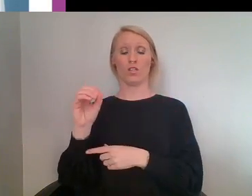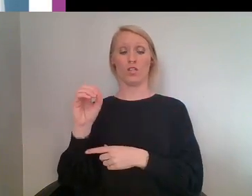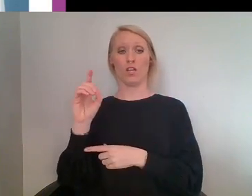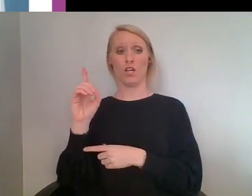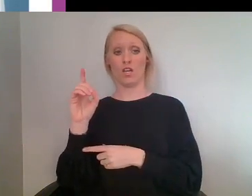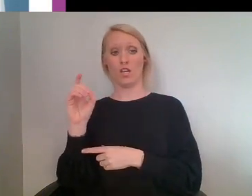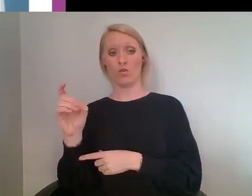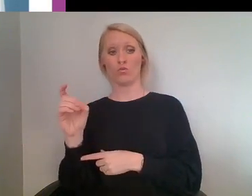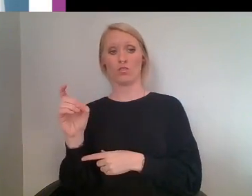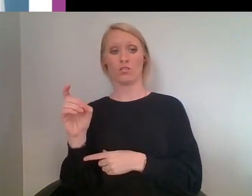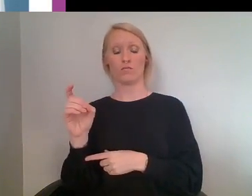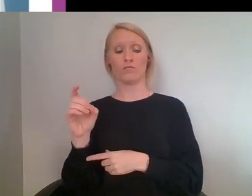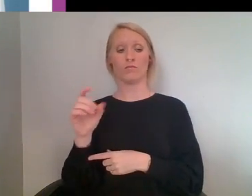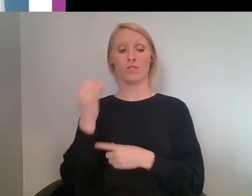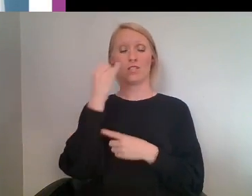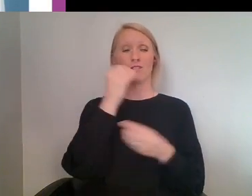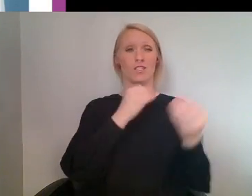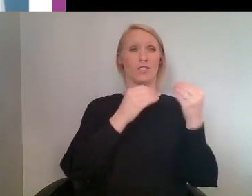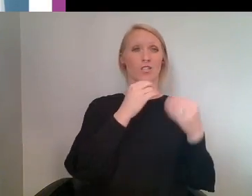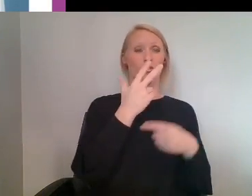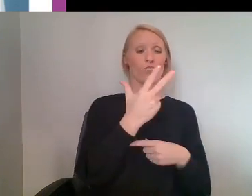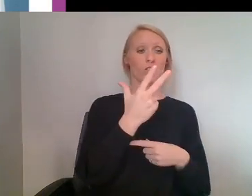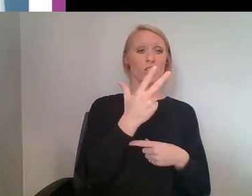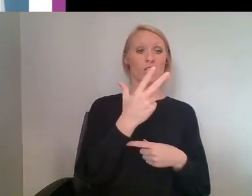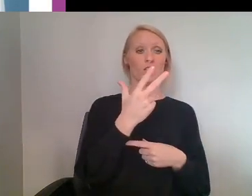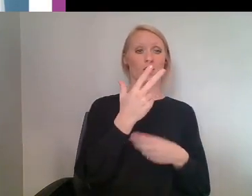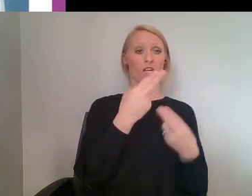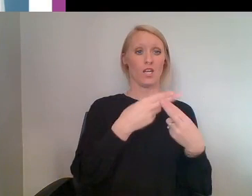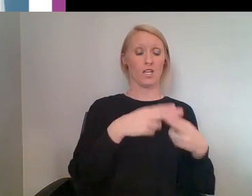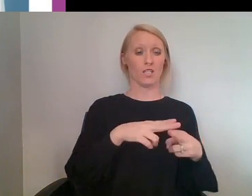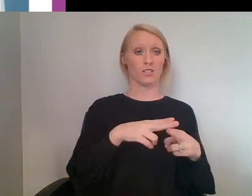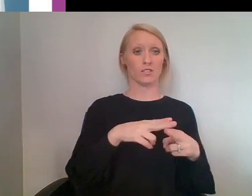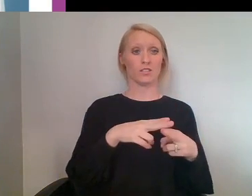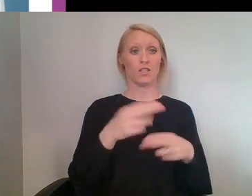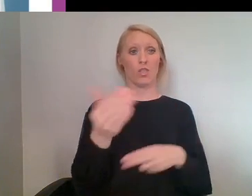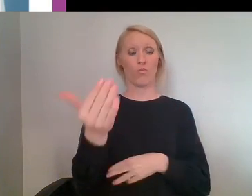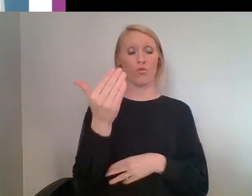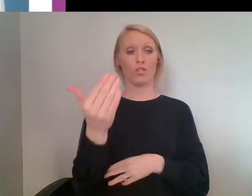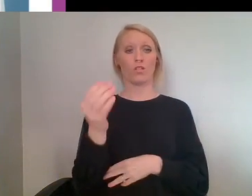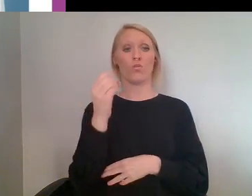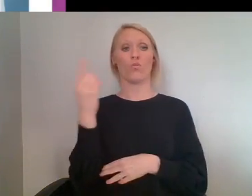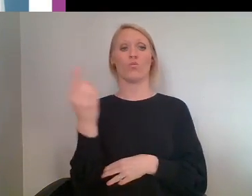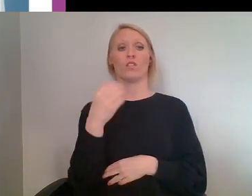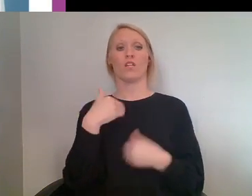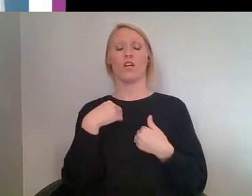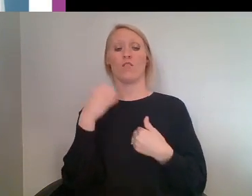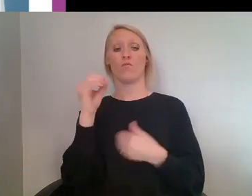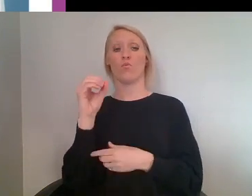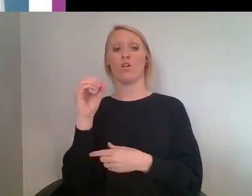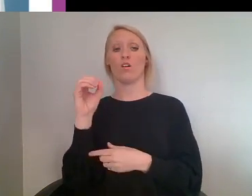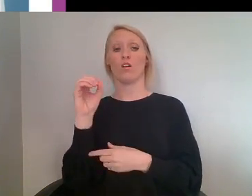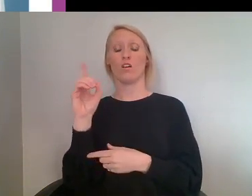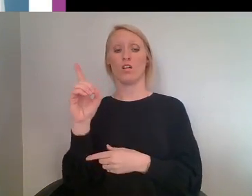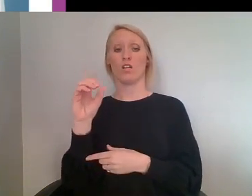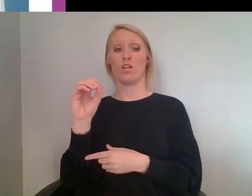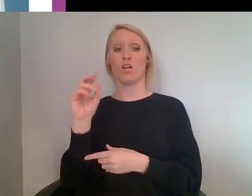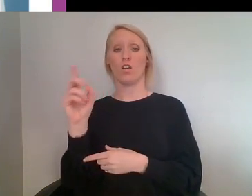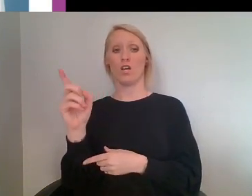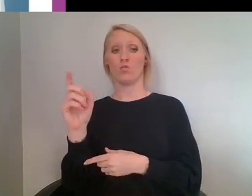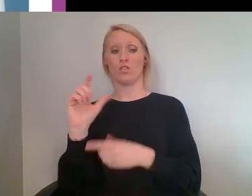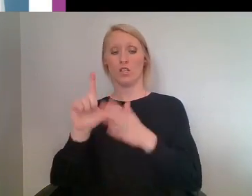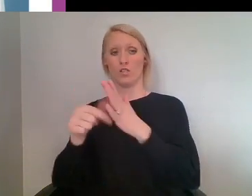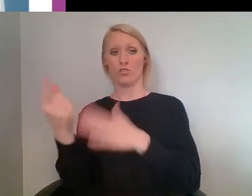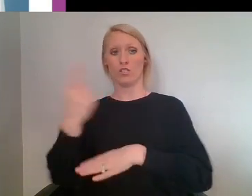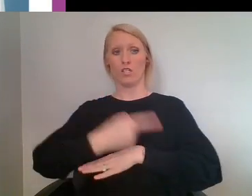morning, I only have 3 ounces left to fill my day with, okay? 1 tablespoon of a nut butter, so peanut butter, almond butter,